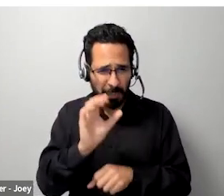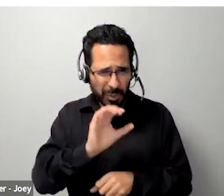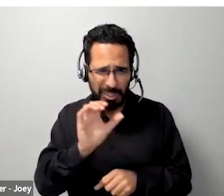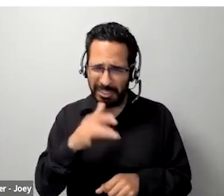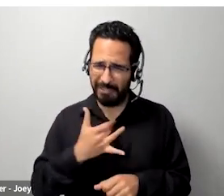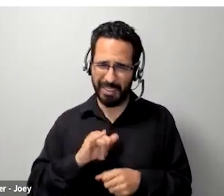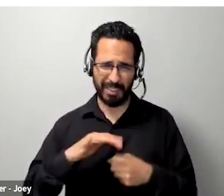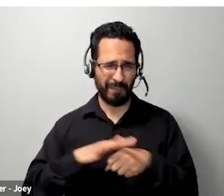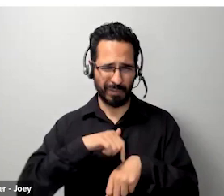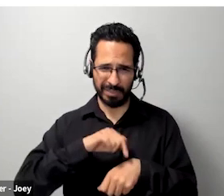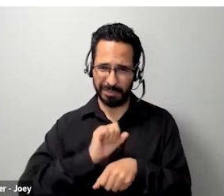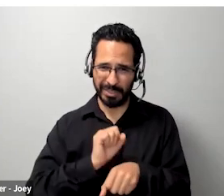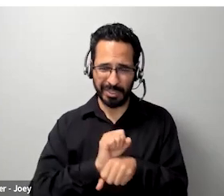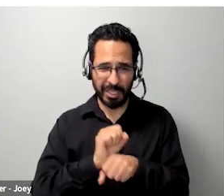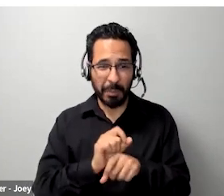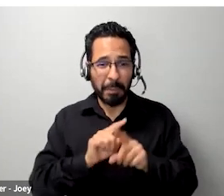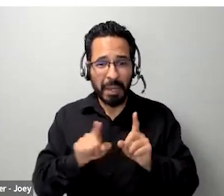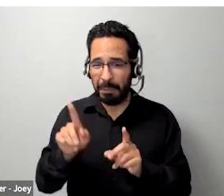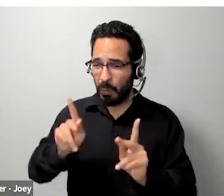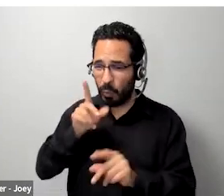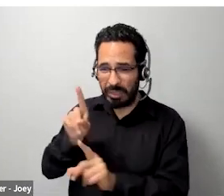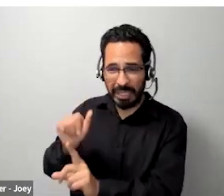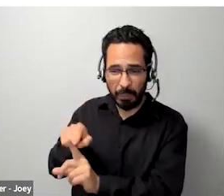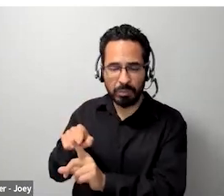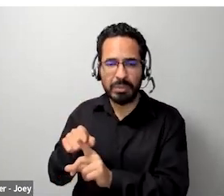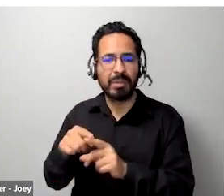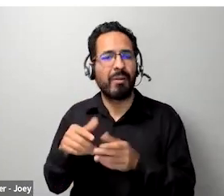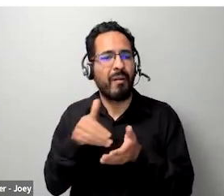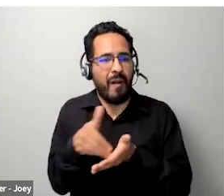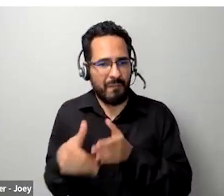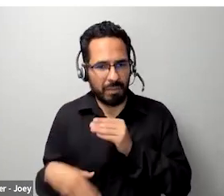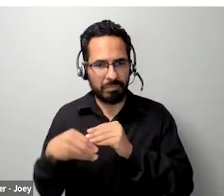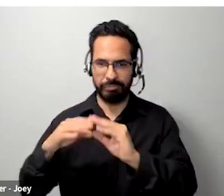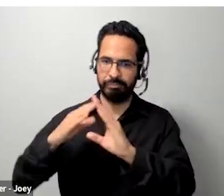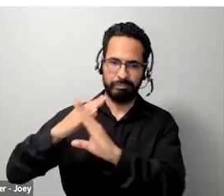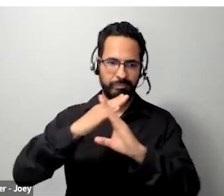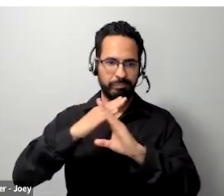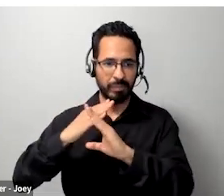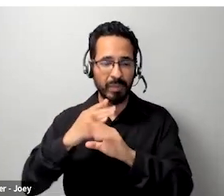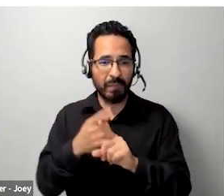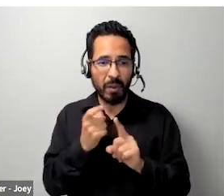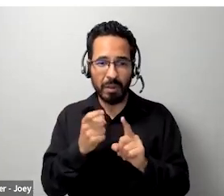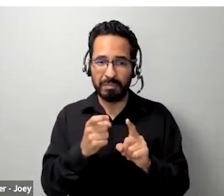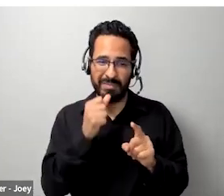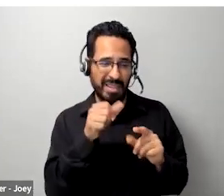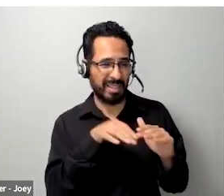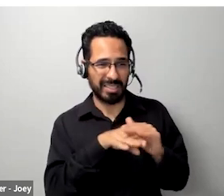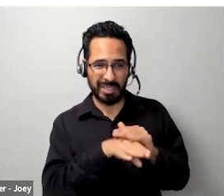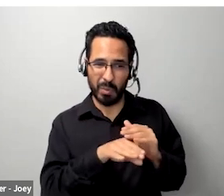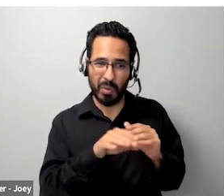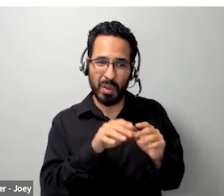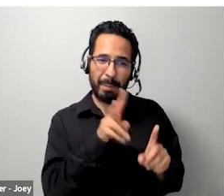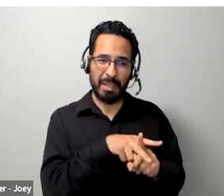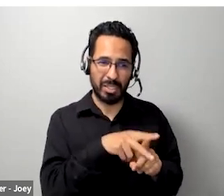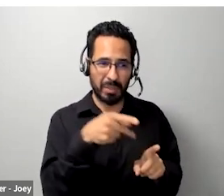a full-time job, but for disabled candidates, it often comes with additional barriers, from inaccessible application platforms